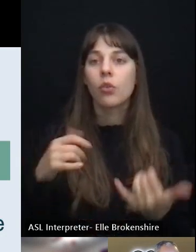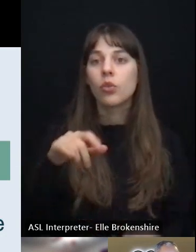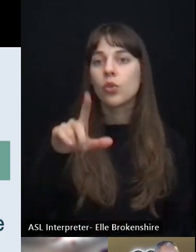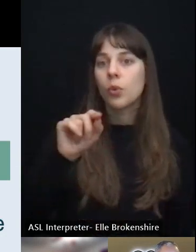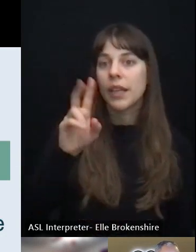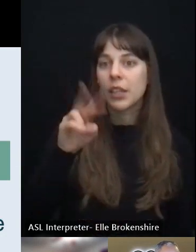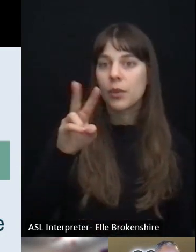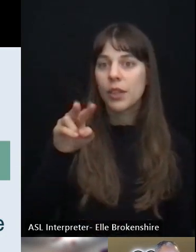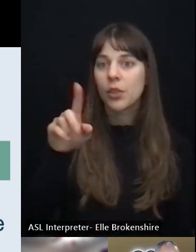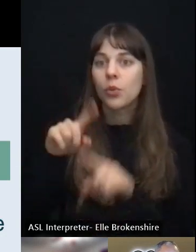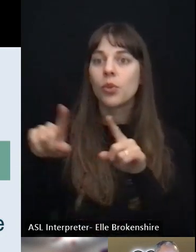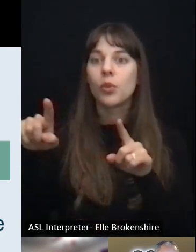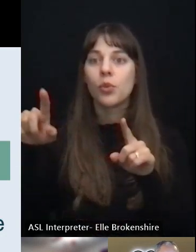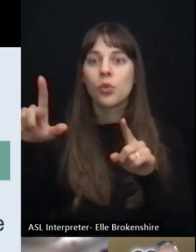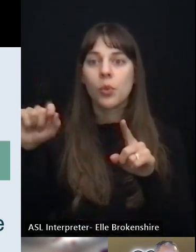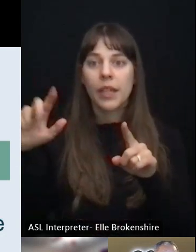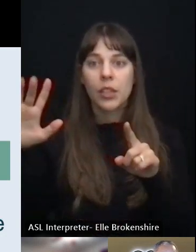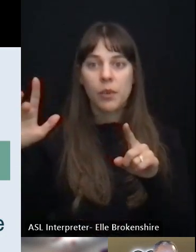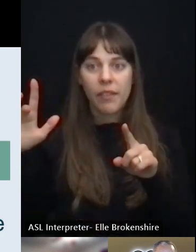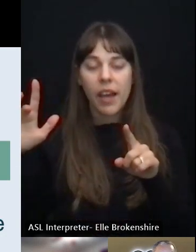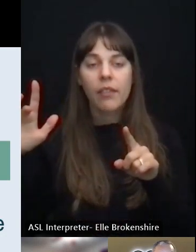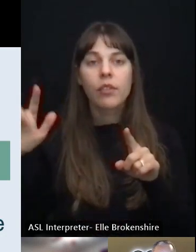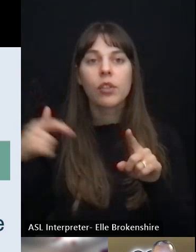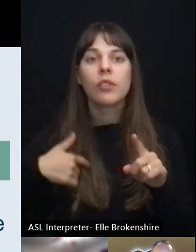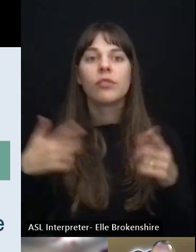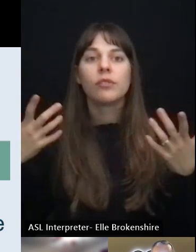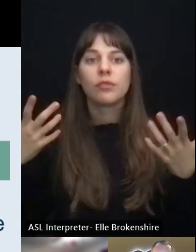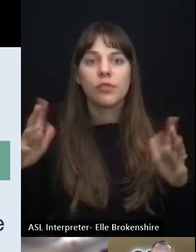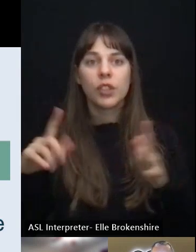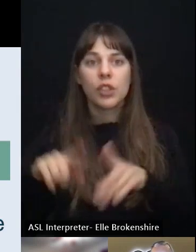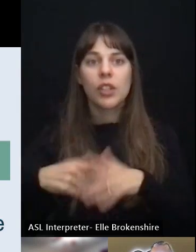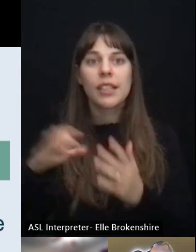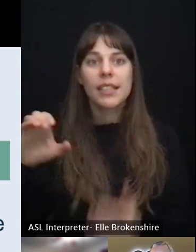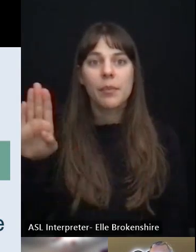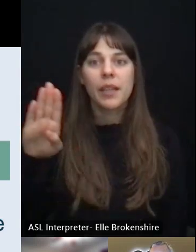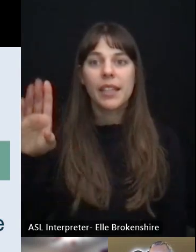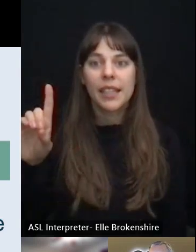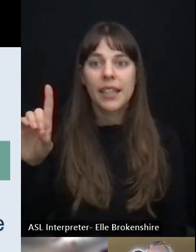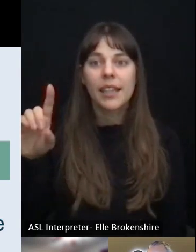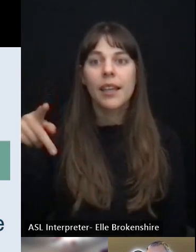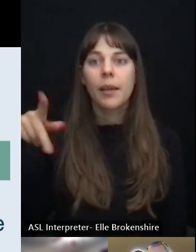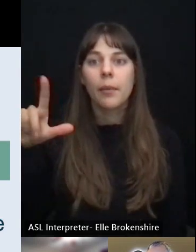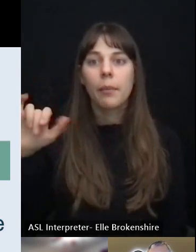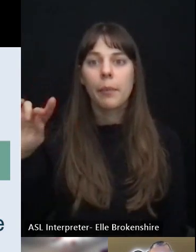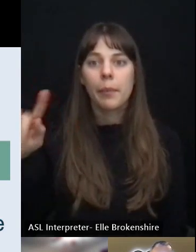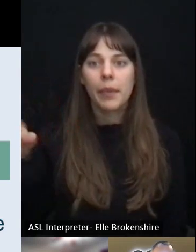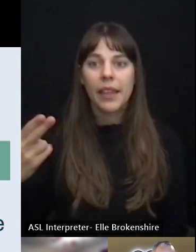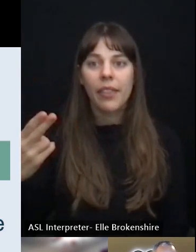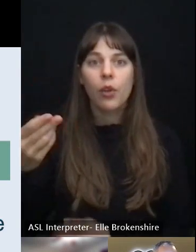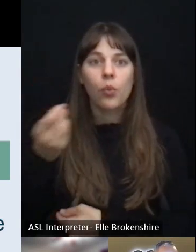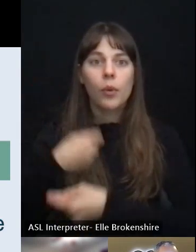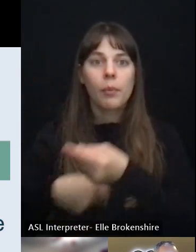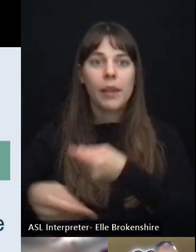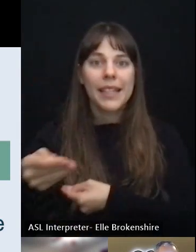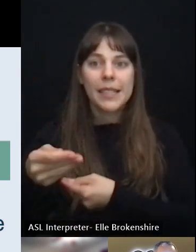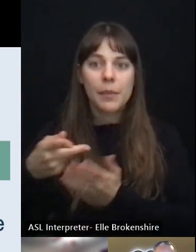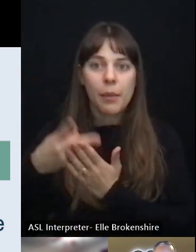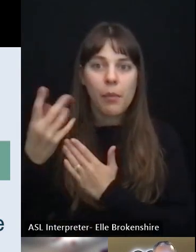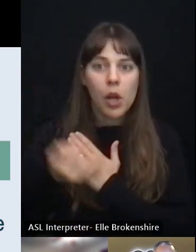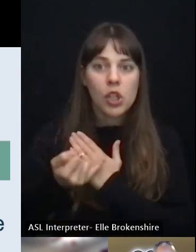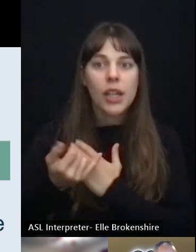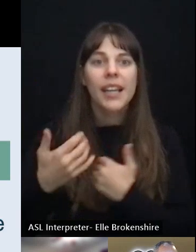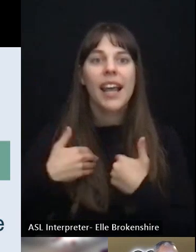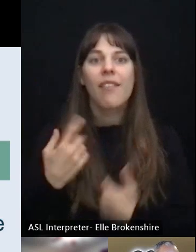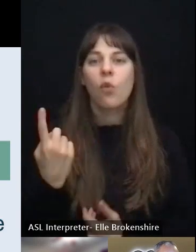just been in is we've started work on the CBD plinth replacement project, and we still have one phase left to go, which I'll